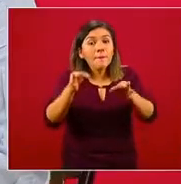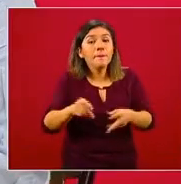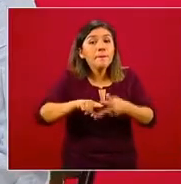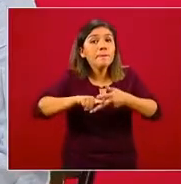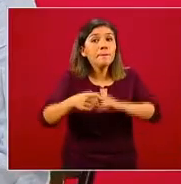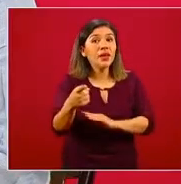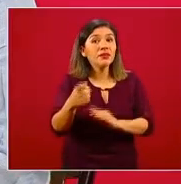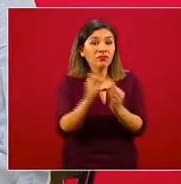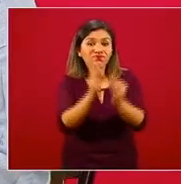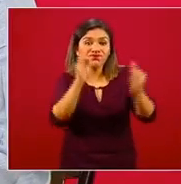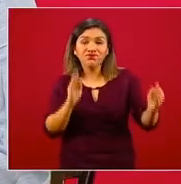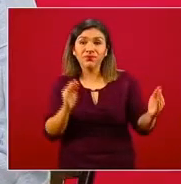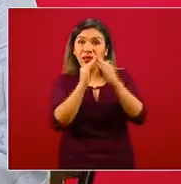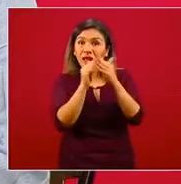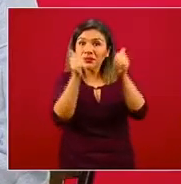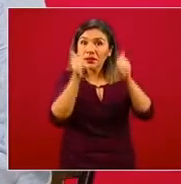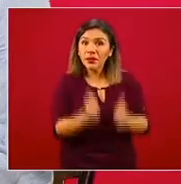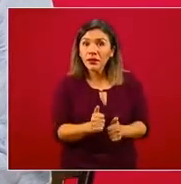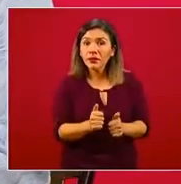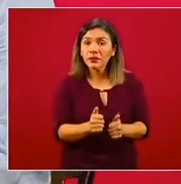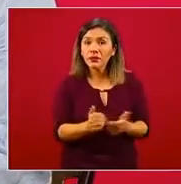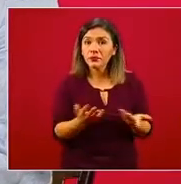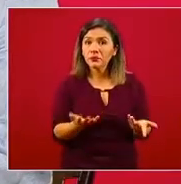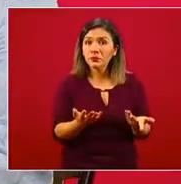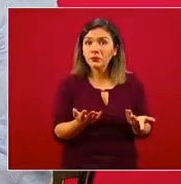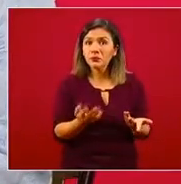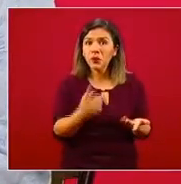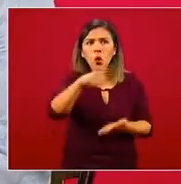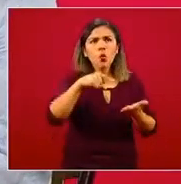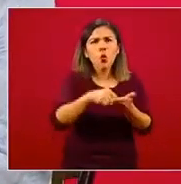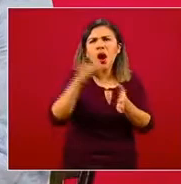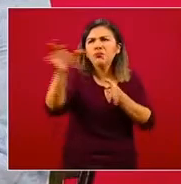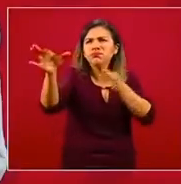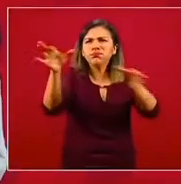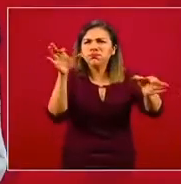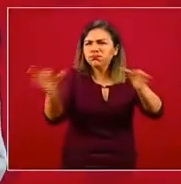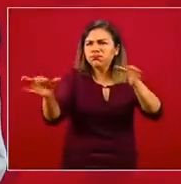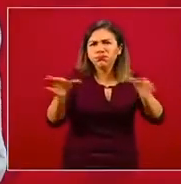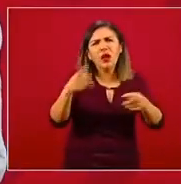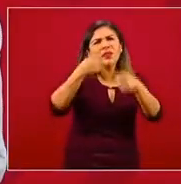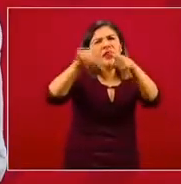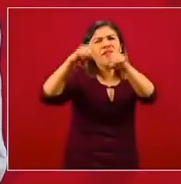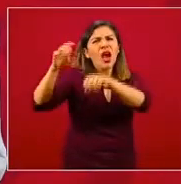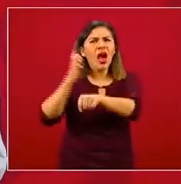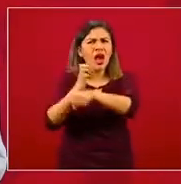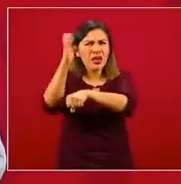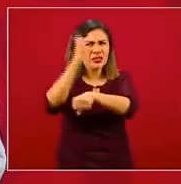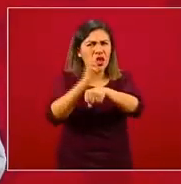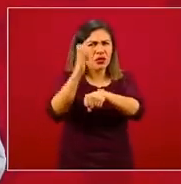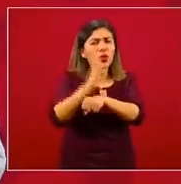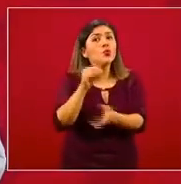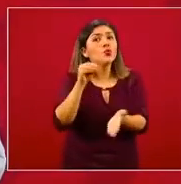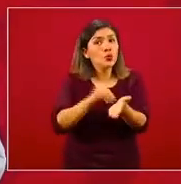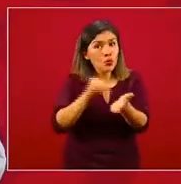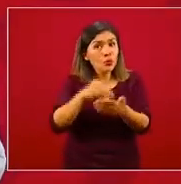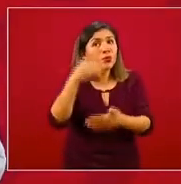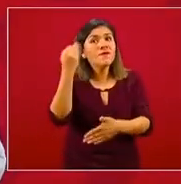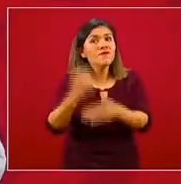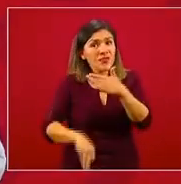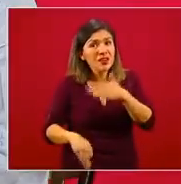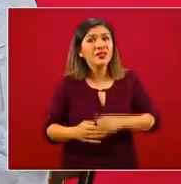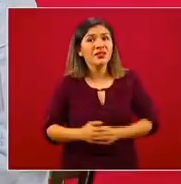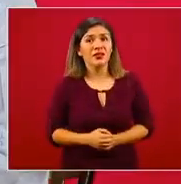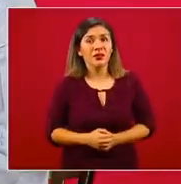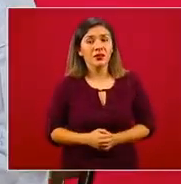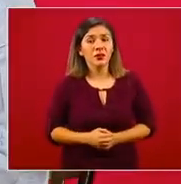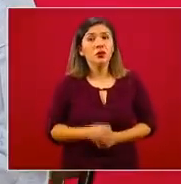days since the implementation of the national safe distancing campaign. And locally, regionally, at